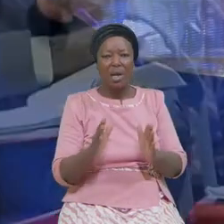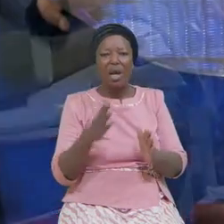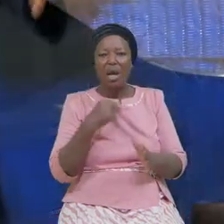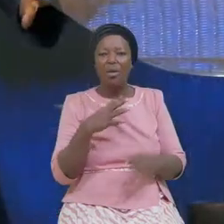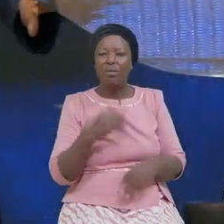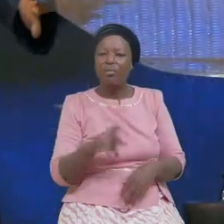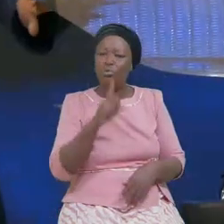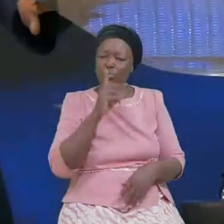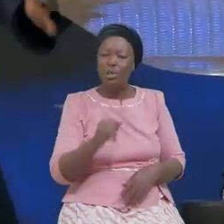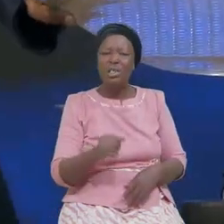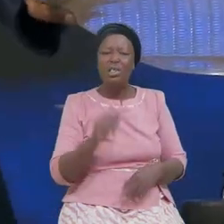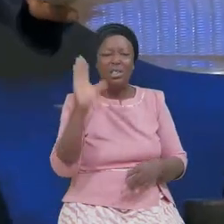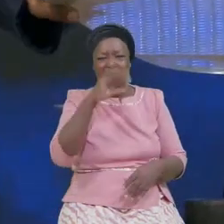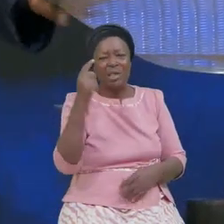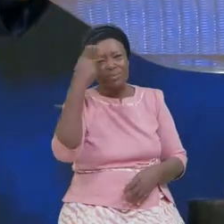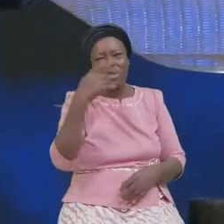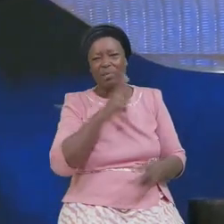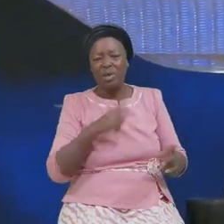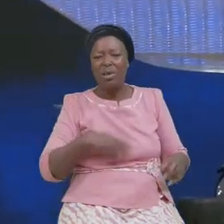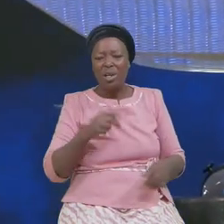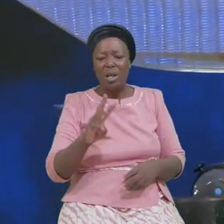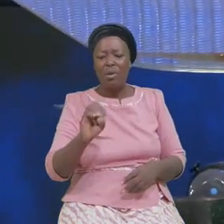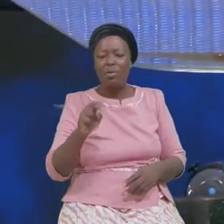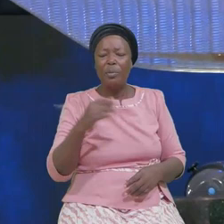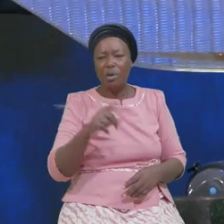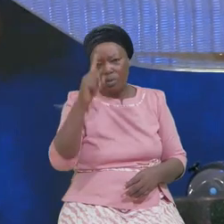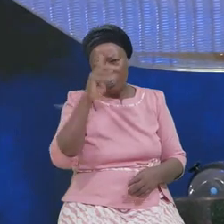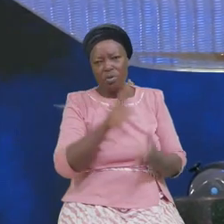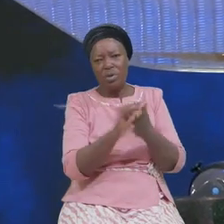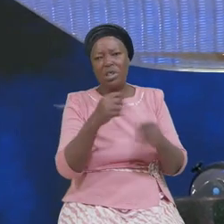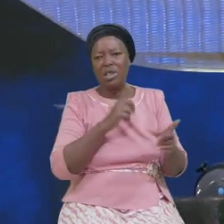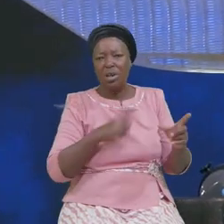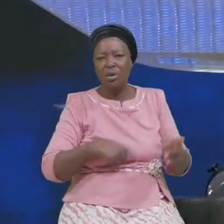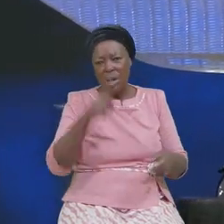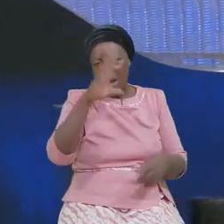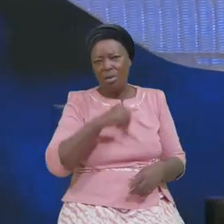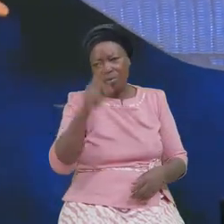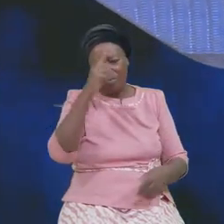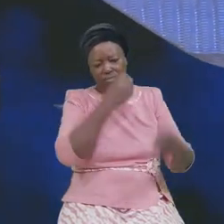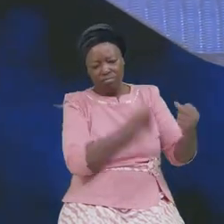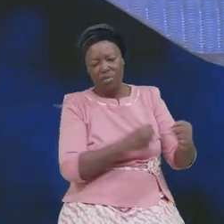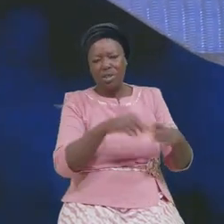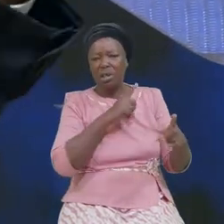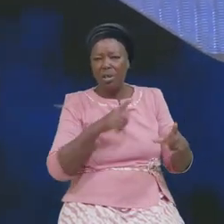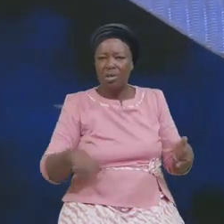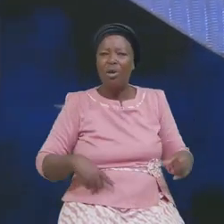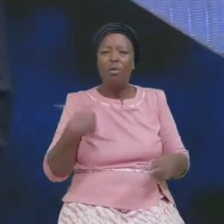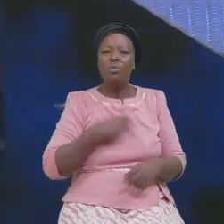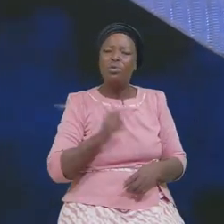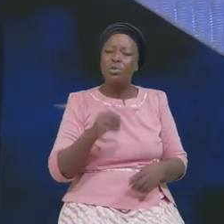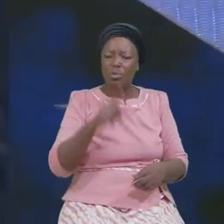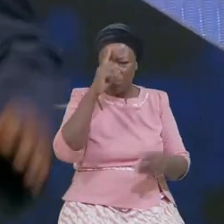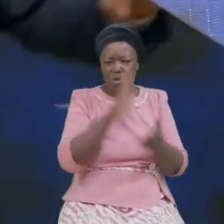intercession, the weapon of trust in God, the weapon of faith in God. We so trust him and all our problems